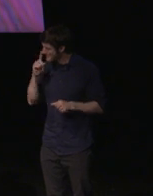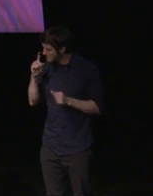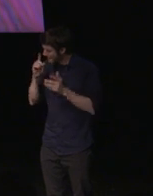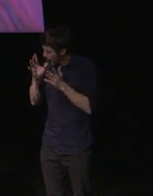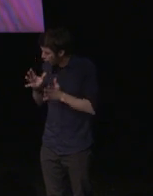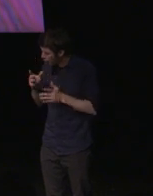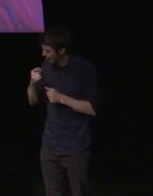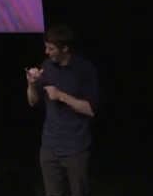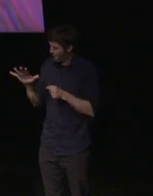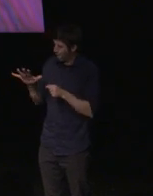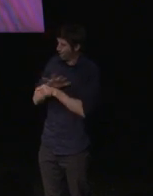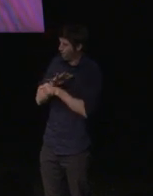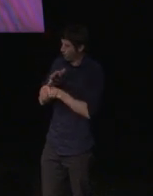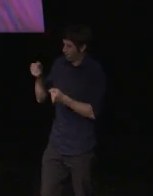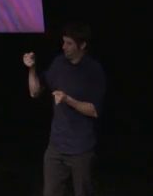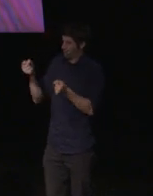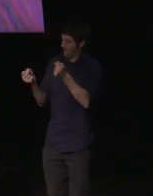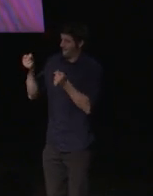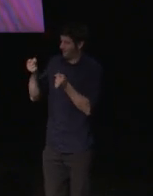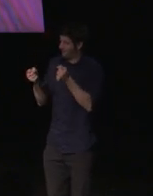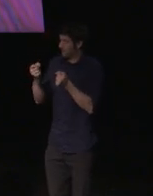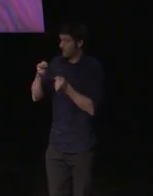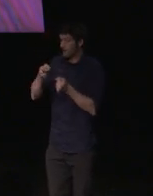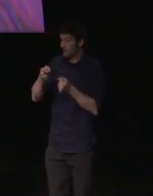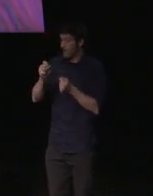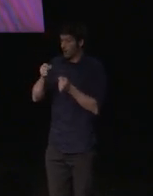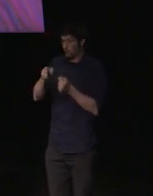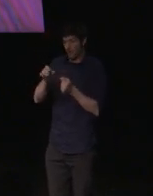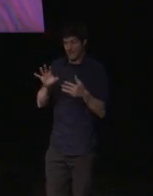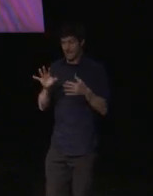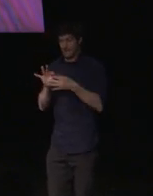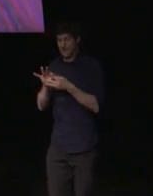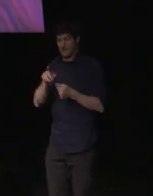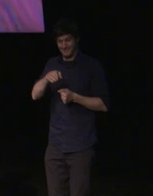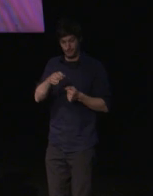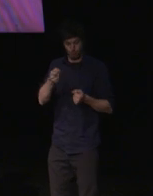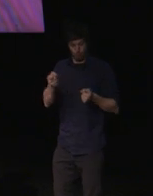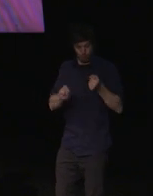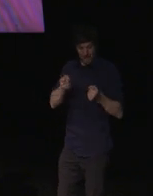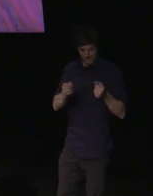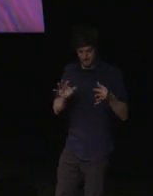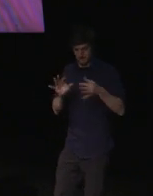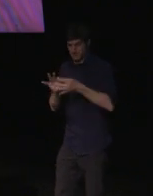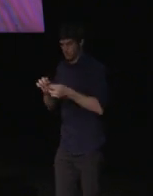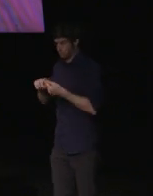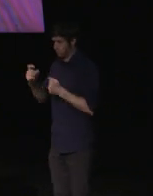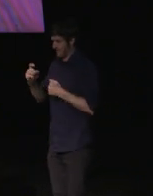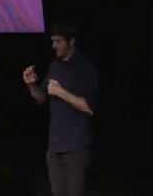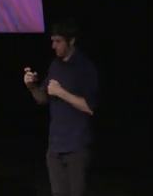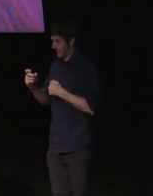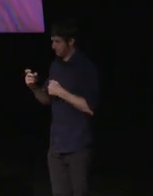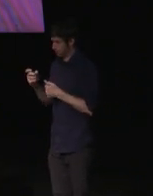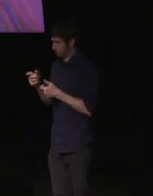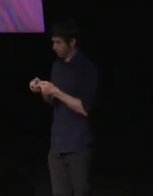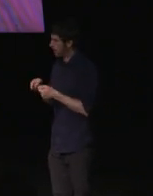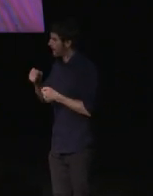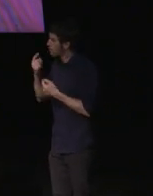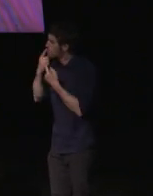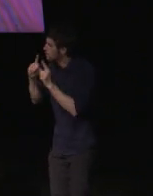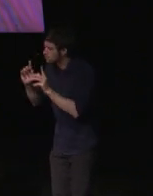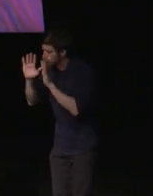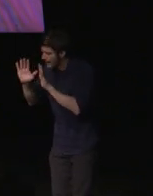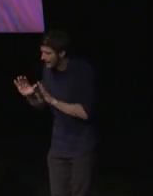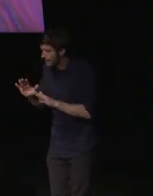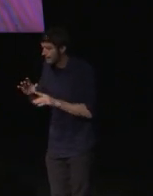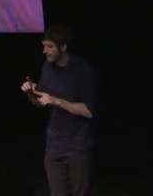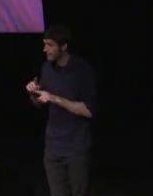plug the center console of the farm simulator rig into the Xbox Adaptive Controller, and it totally works. It works great. But